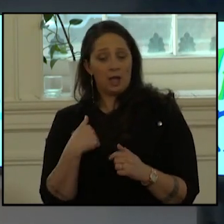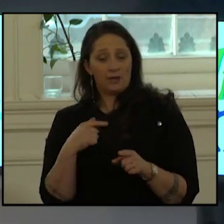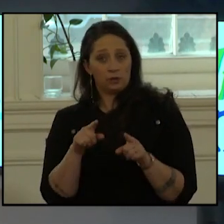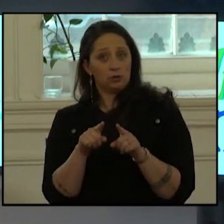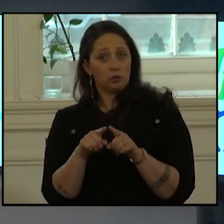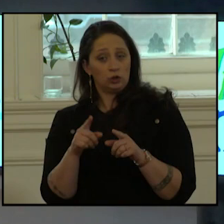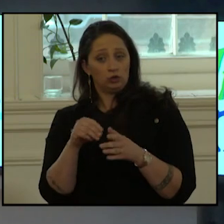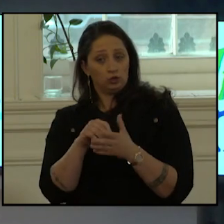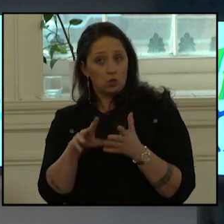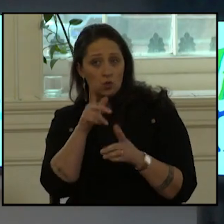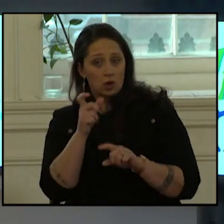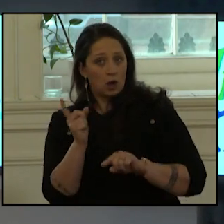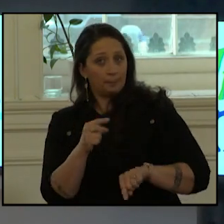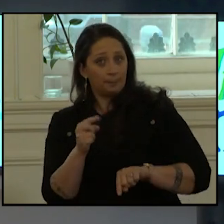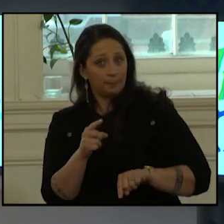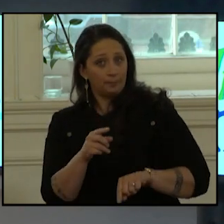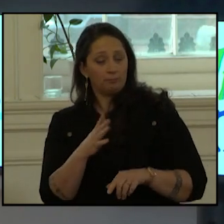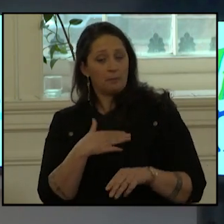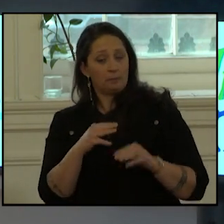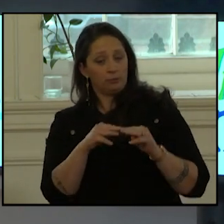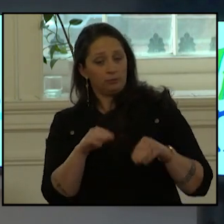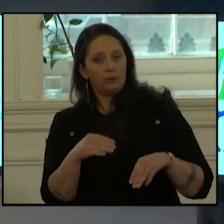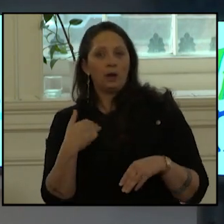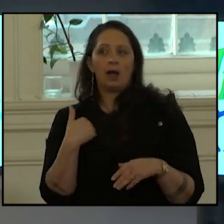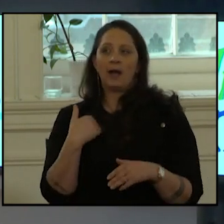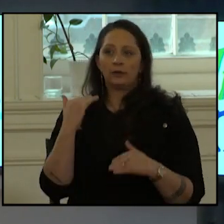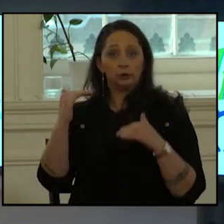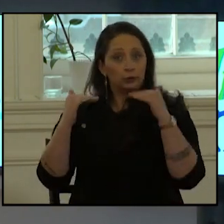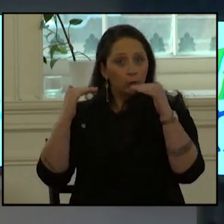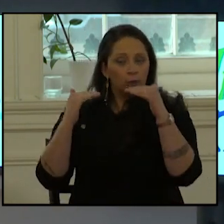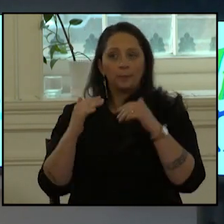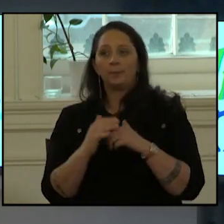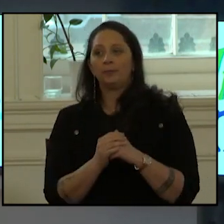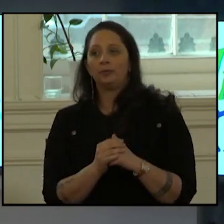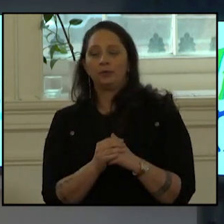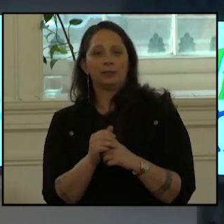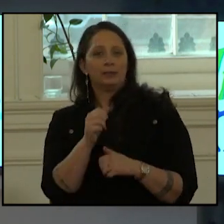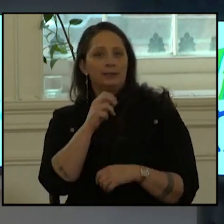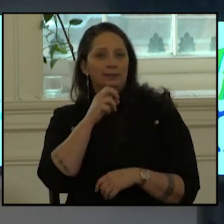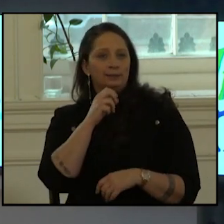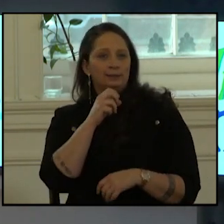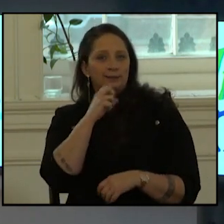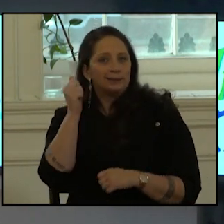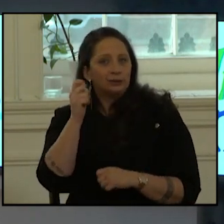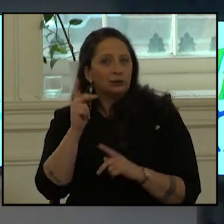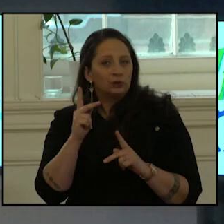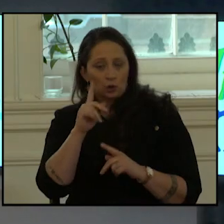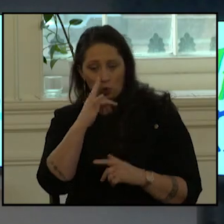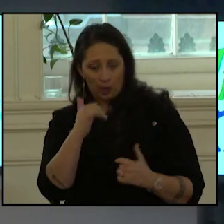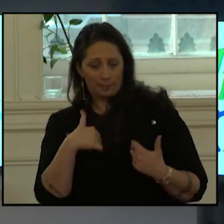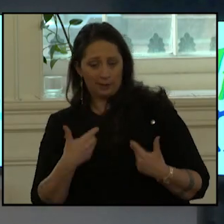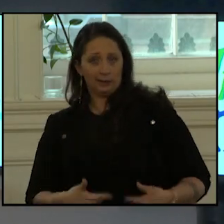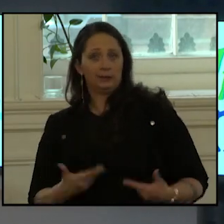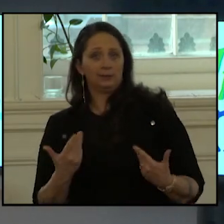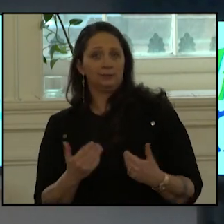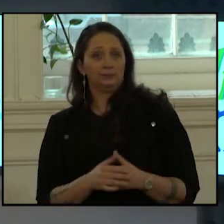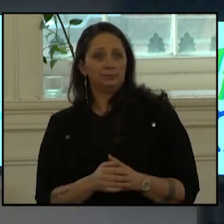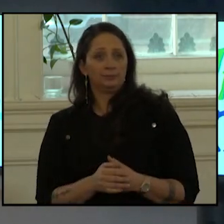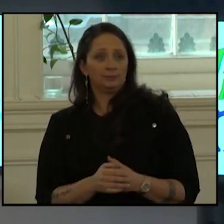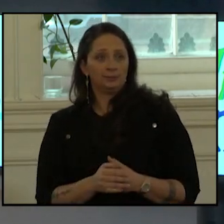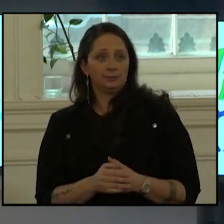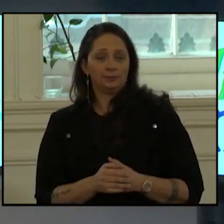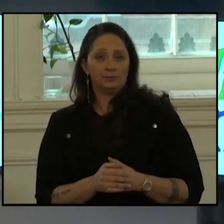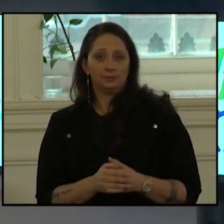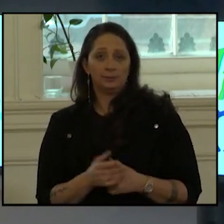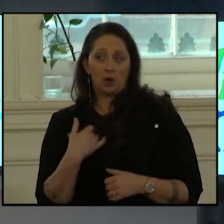come, I have adults, seniors that look like me. And